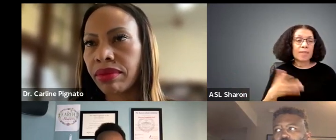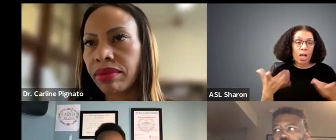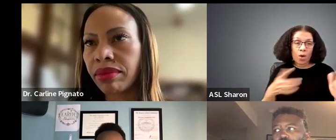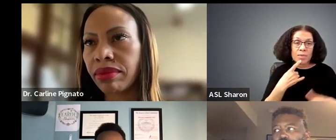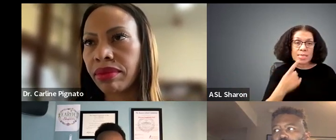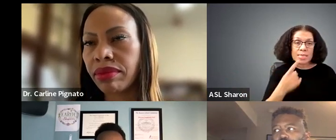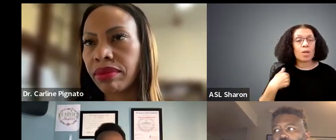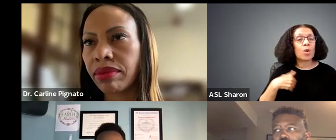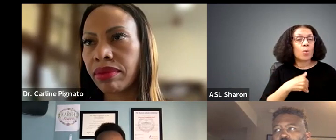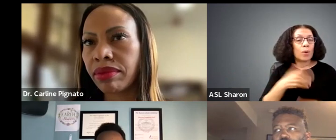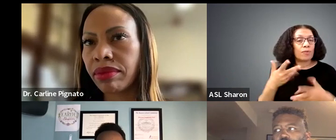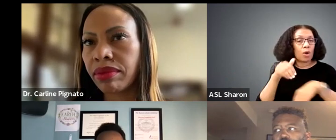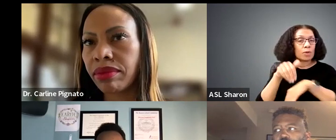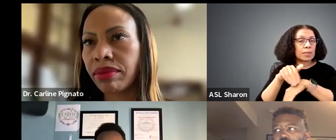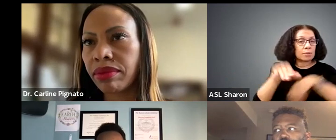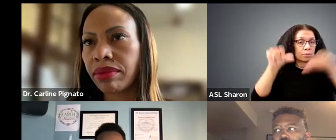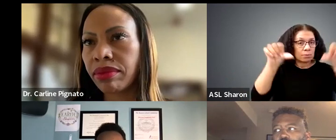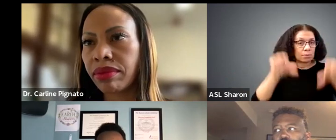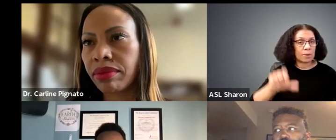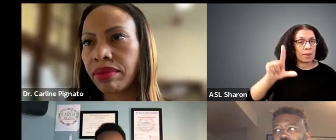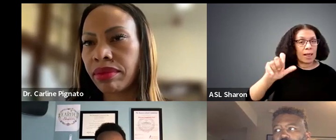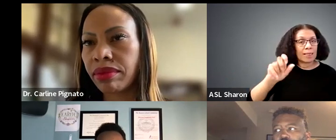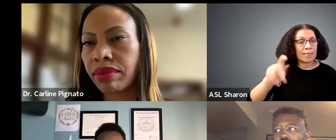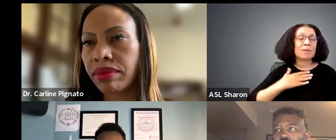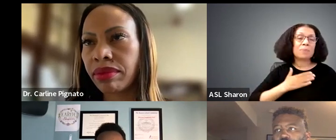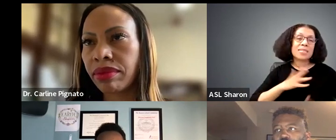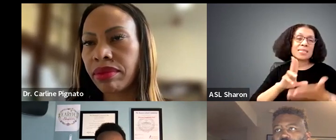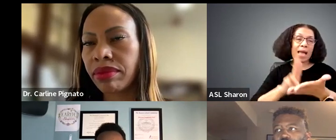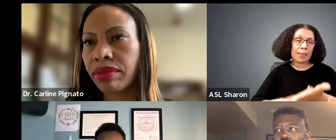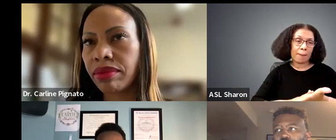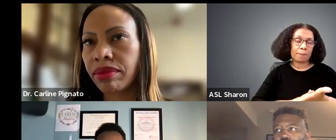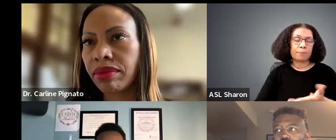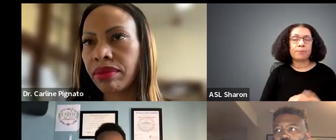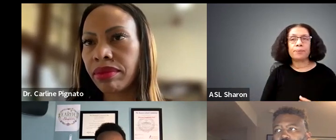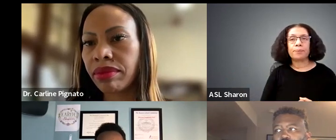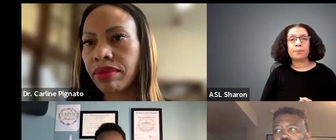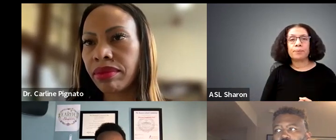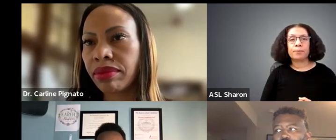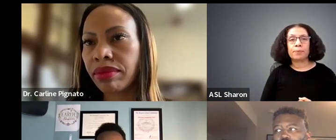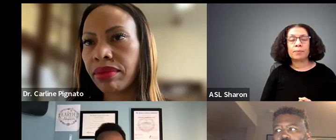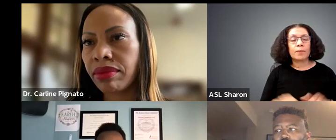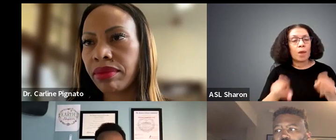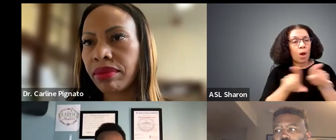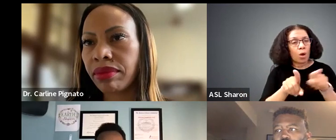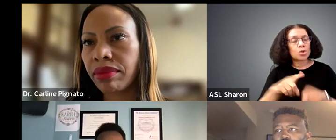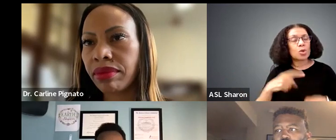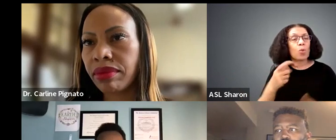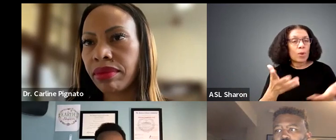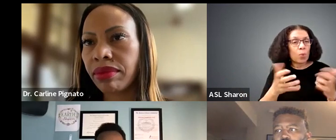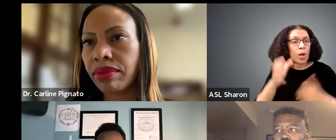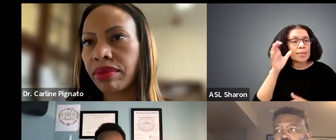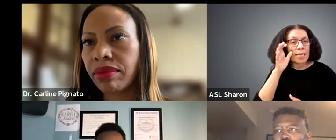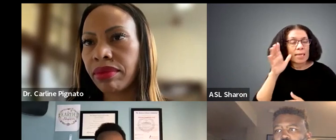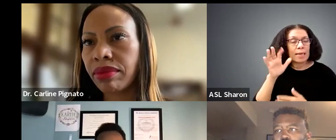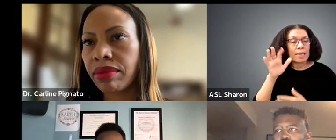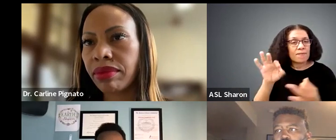sign up for these listening sessions. We also encourage groups who want to share feedback to host their own